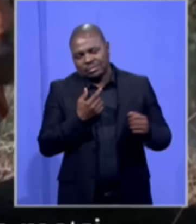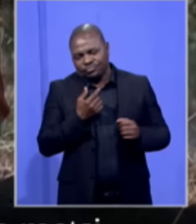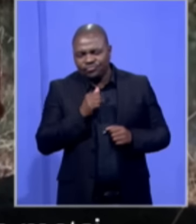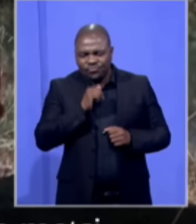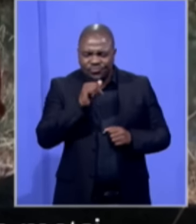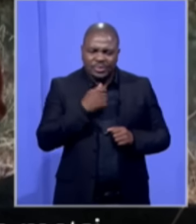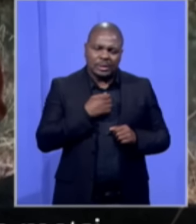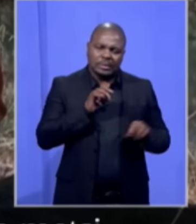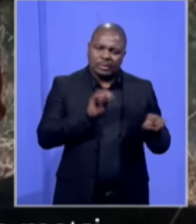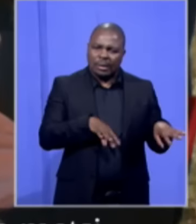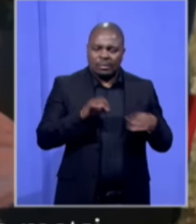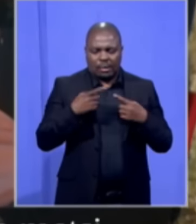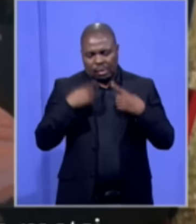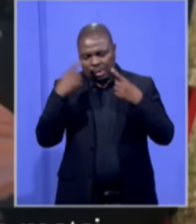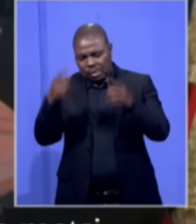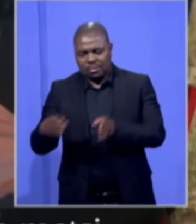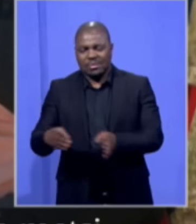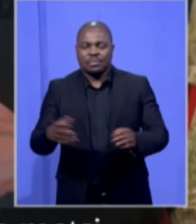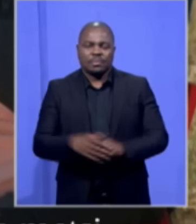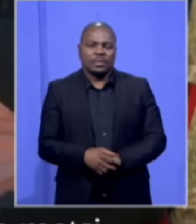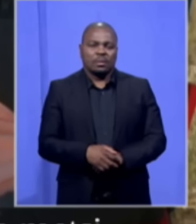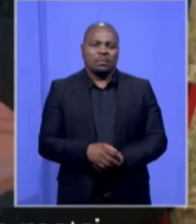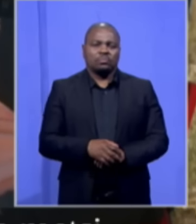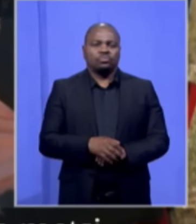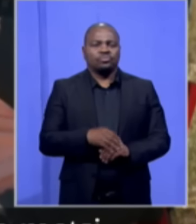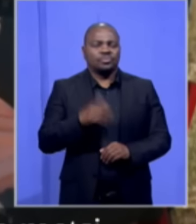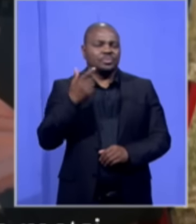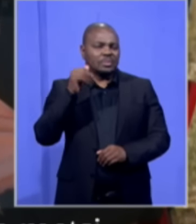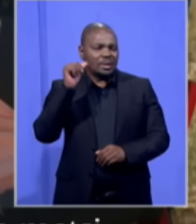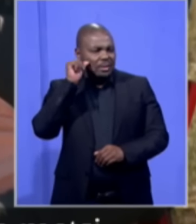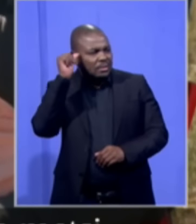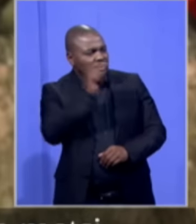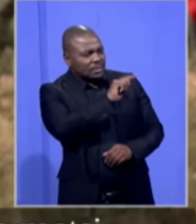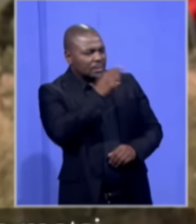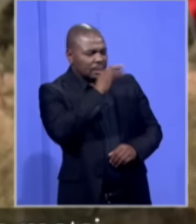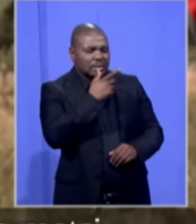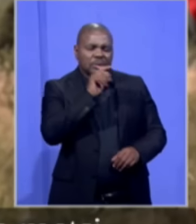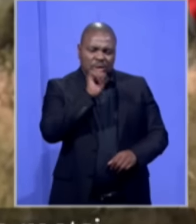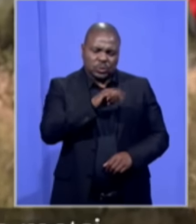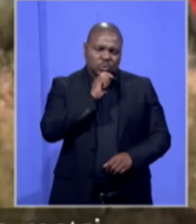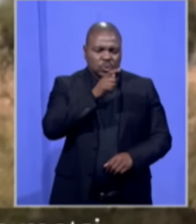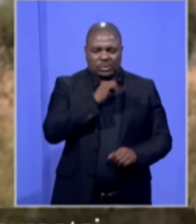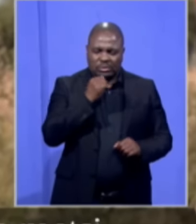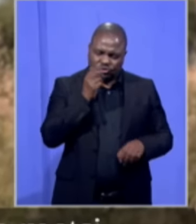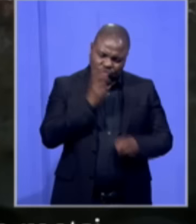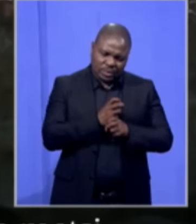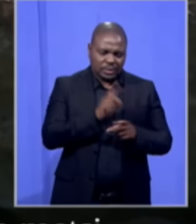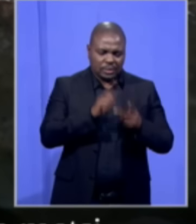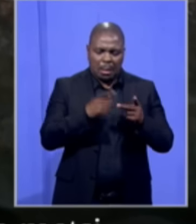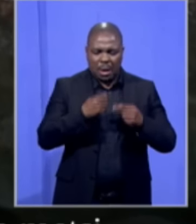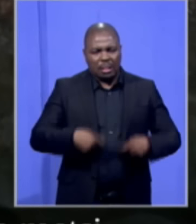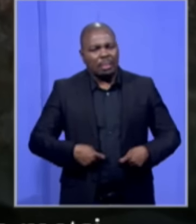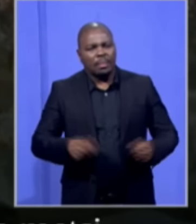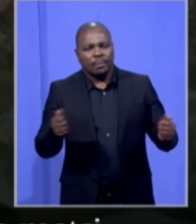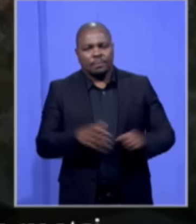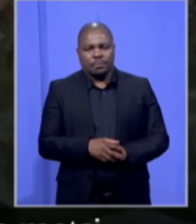telemo mo molapong. Bagolo ba re seemo seno sa ba kitifalela ebile se ba senyetsa tšhelete. Ke itshedisa ka